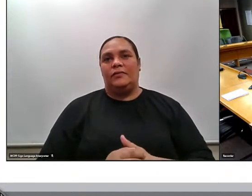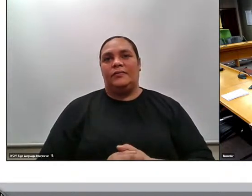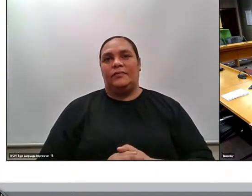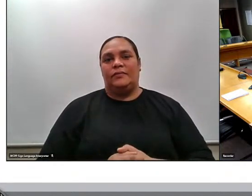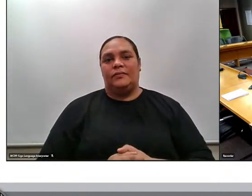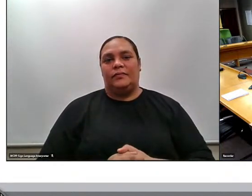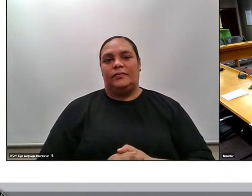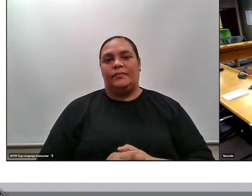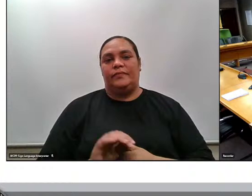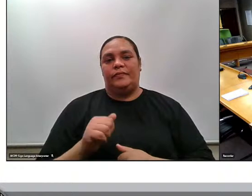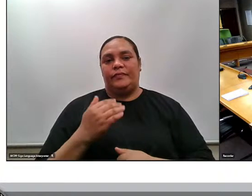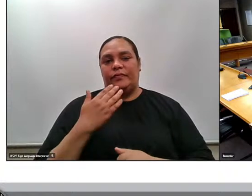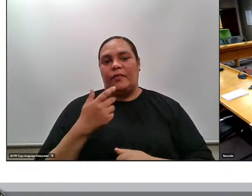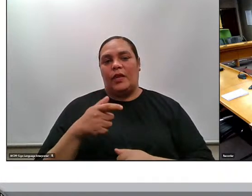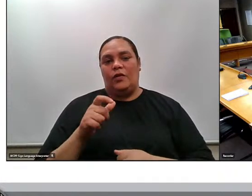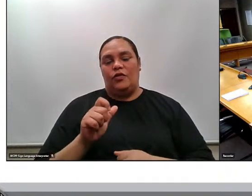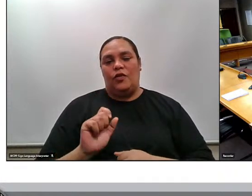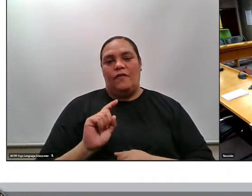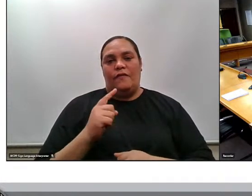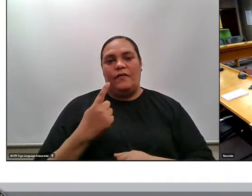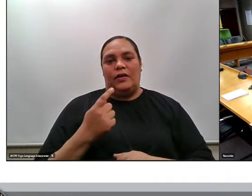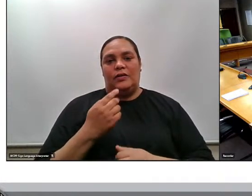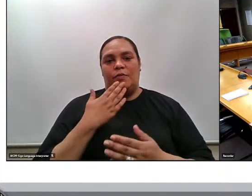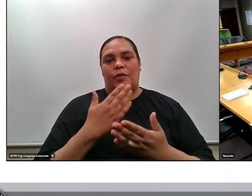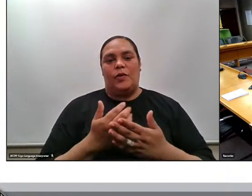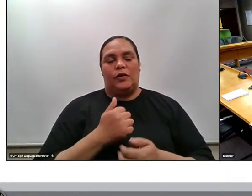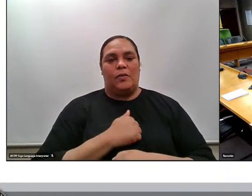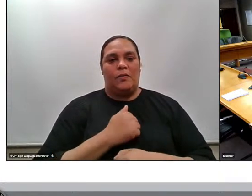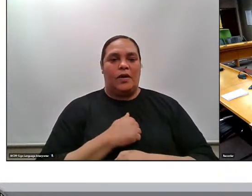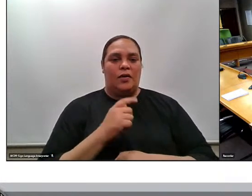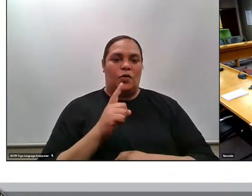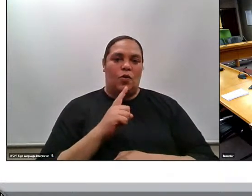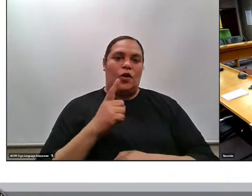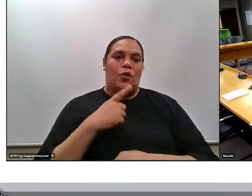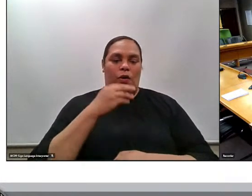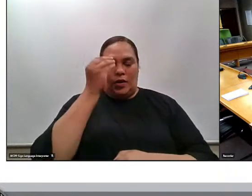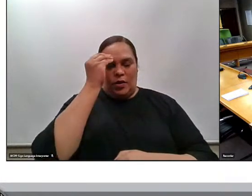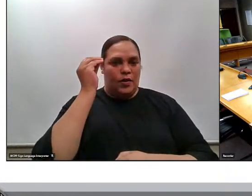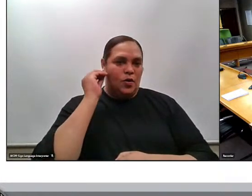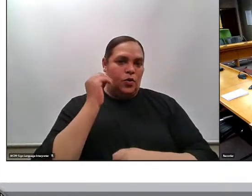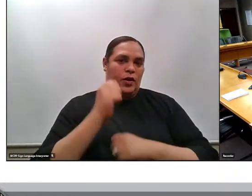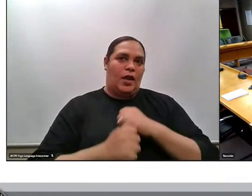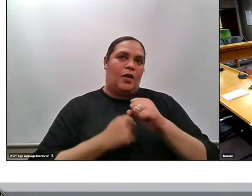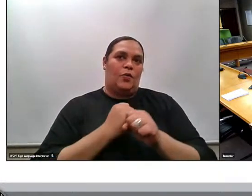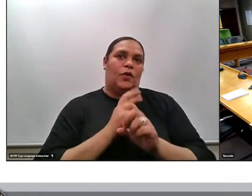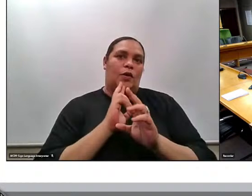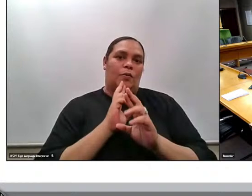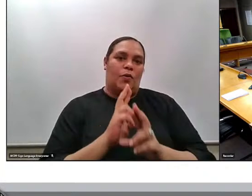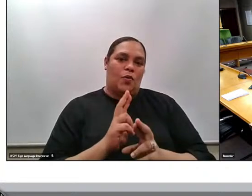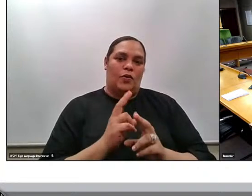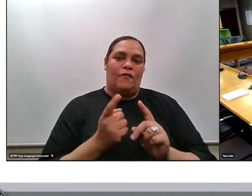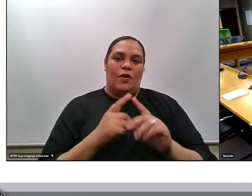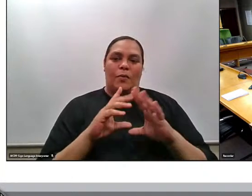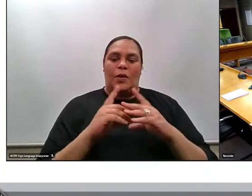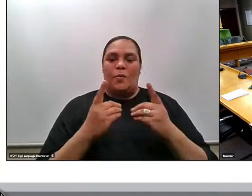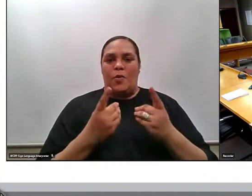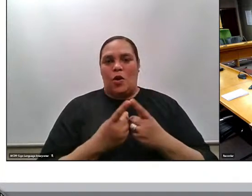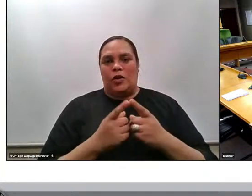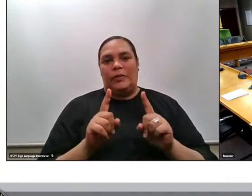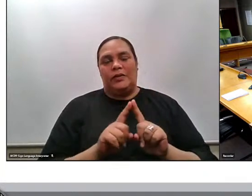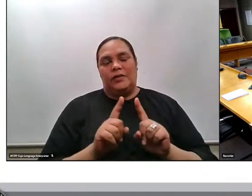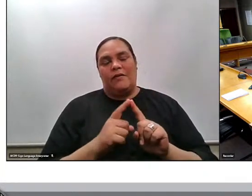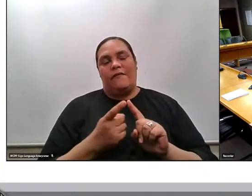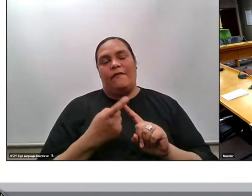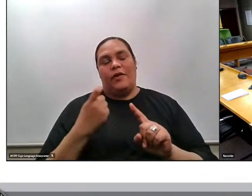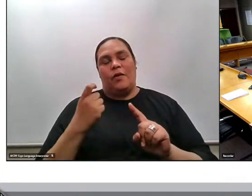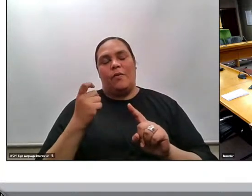Yes, thank you, Chair. My first proposal would be that we note the annual reports from the department as well as